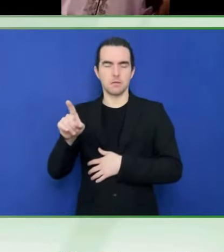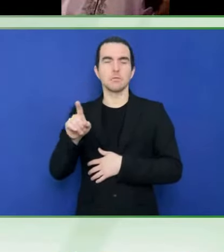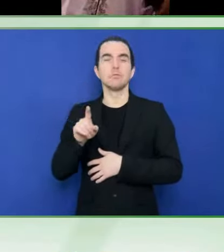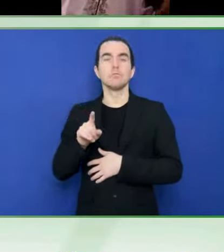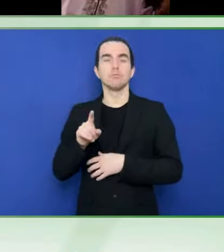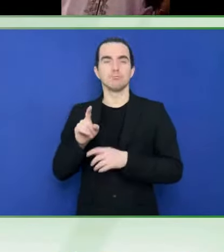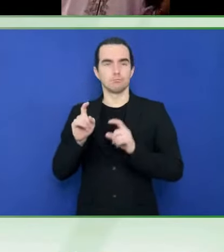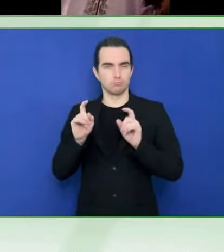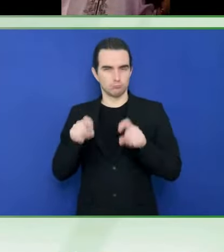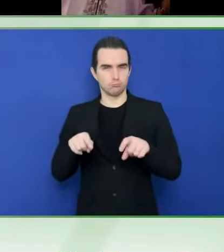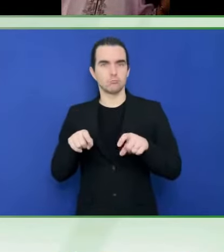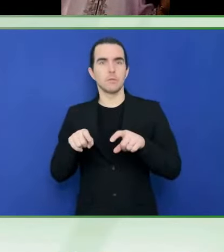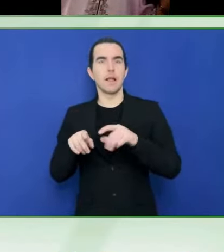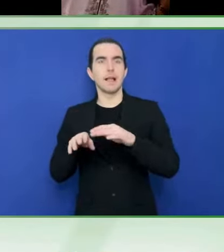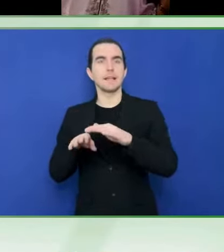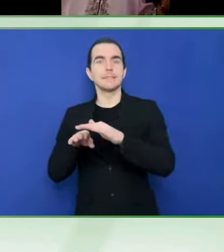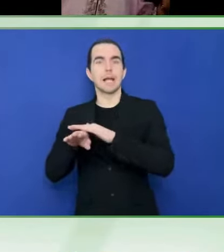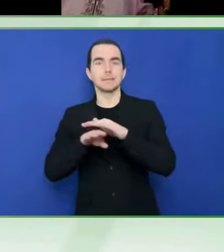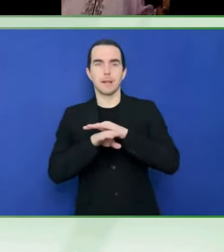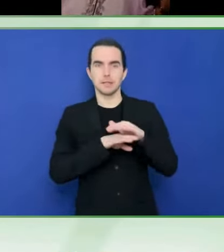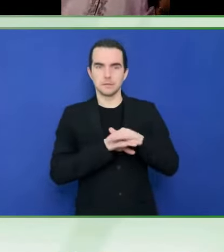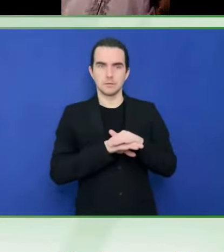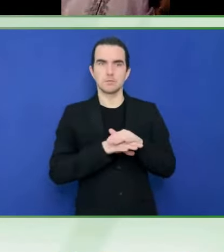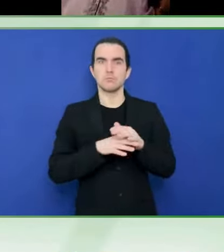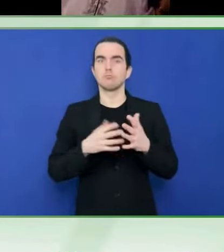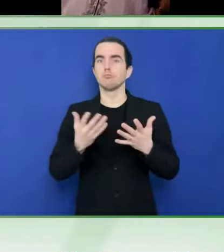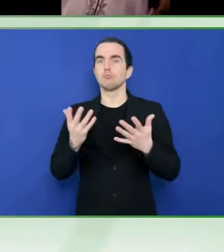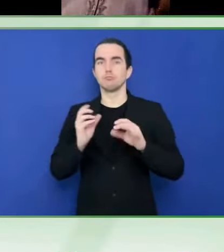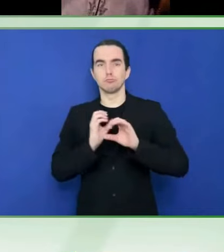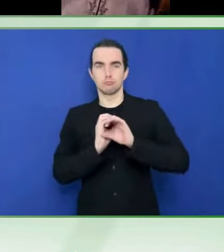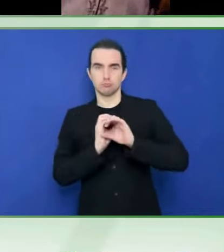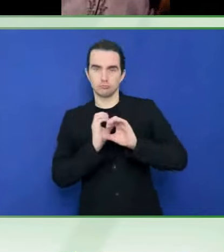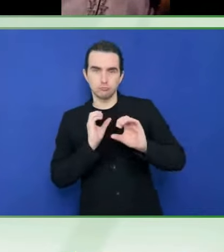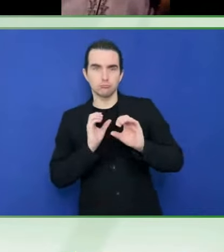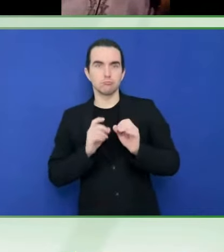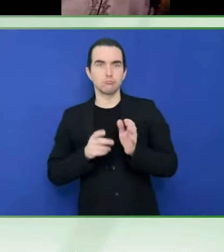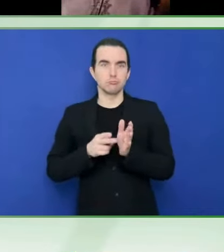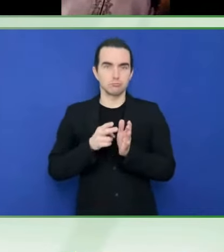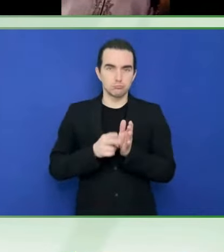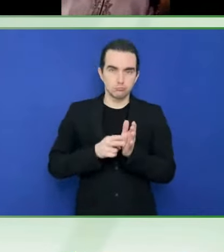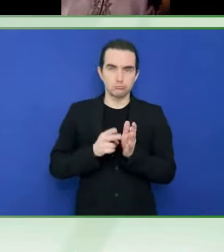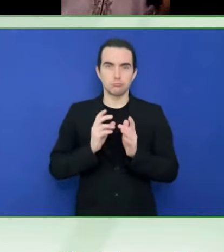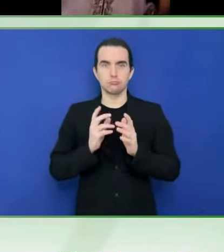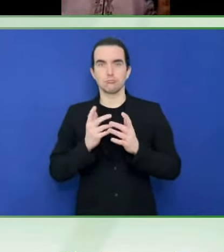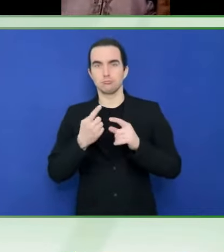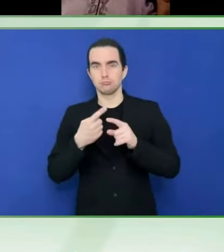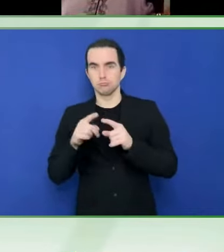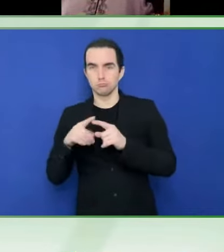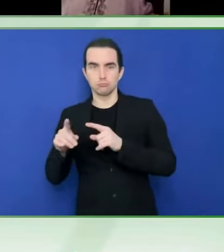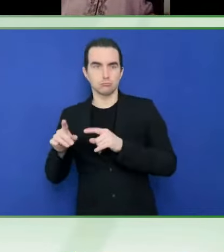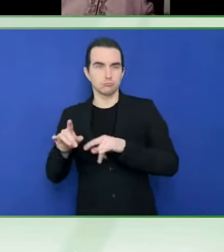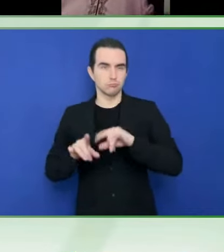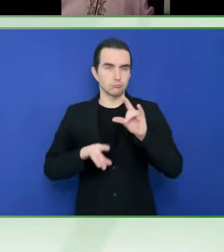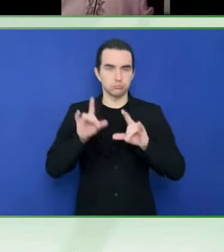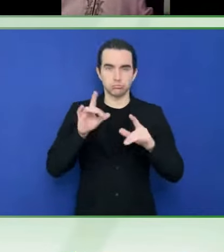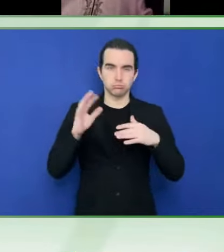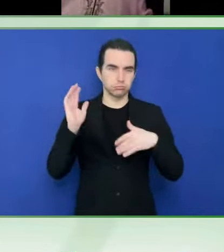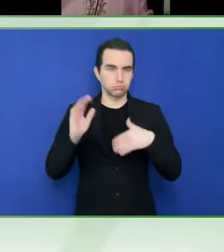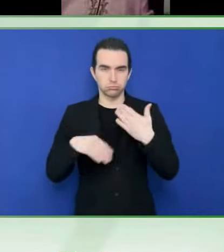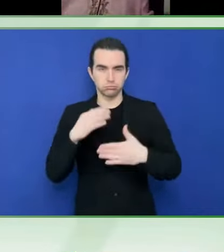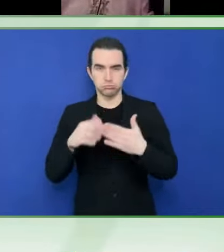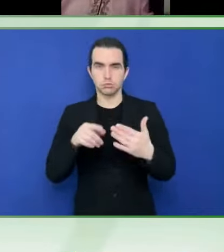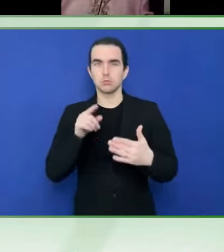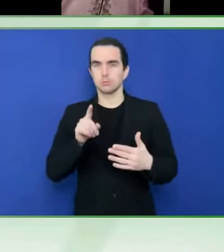even reaching a bus stop is an effort. Because even the roads are